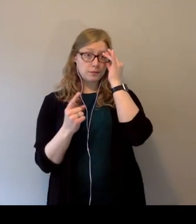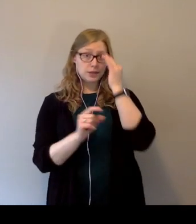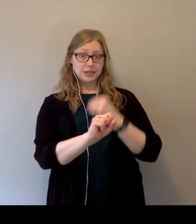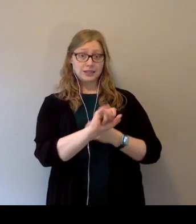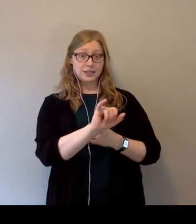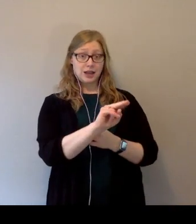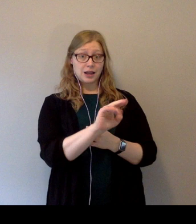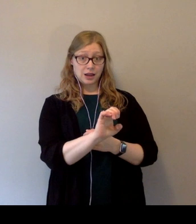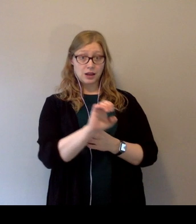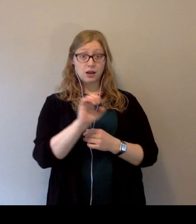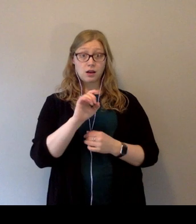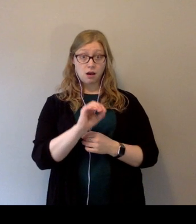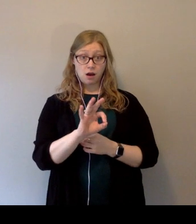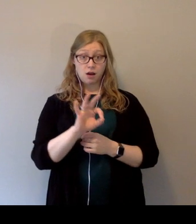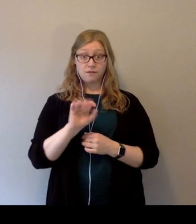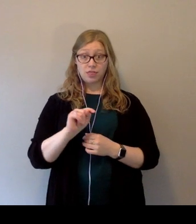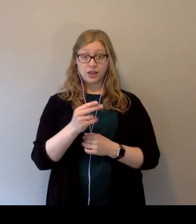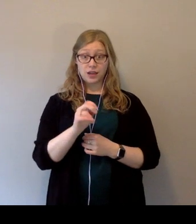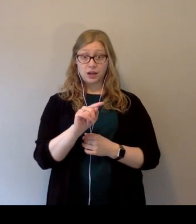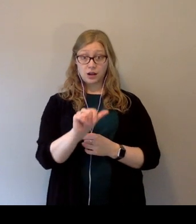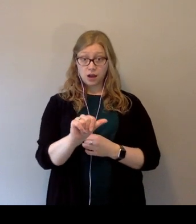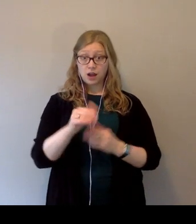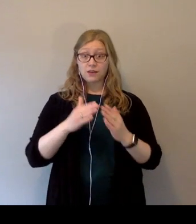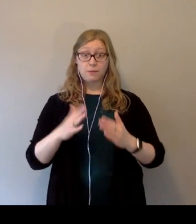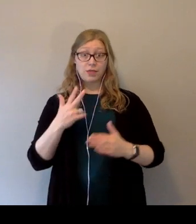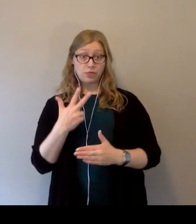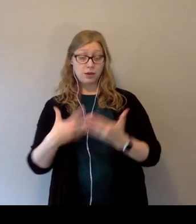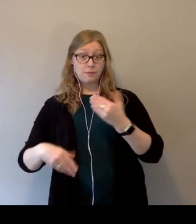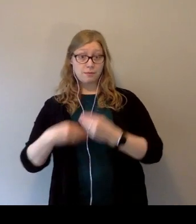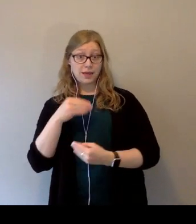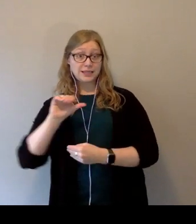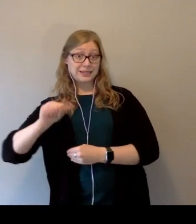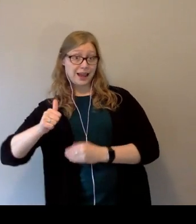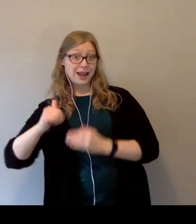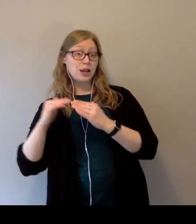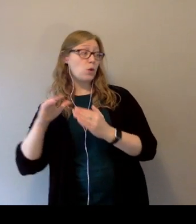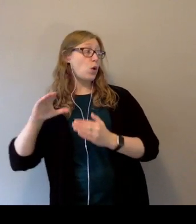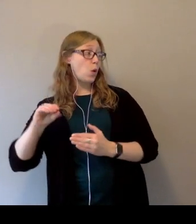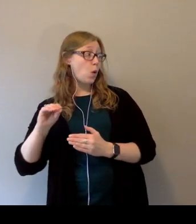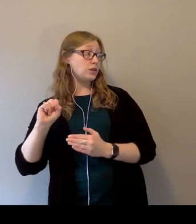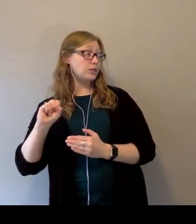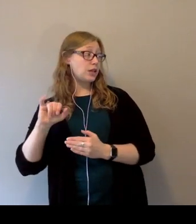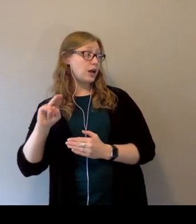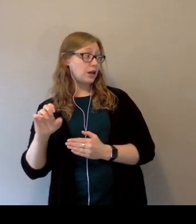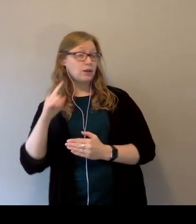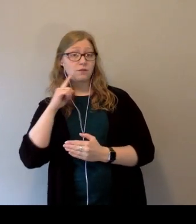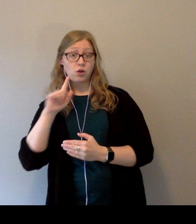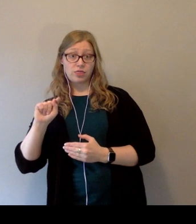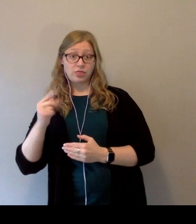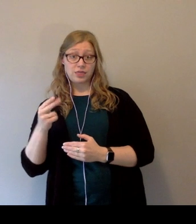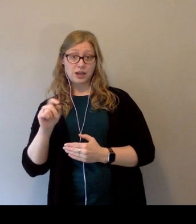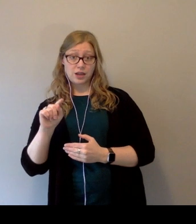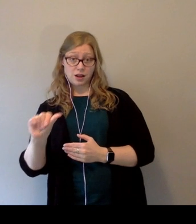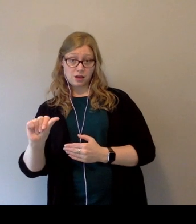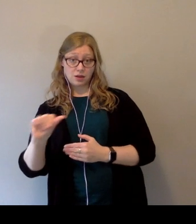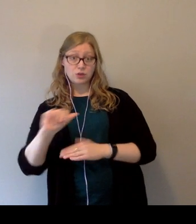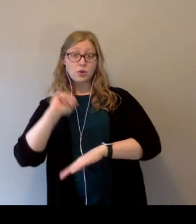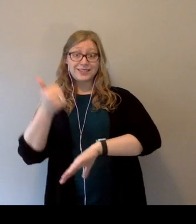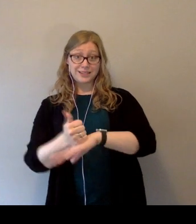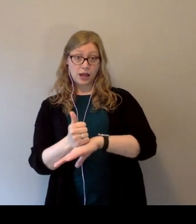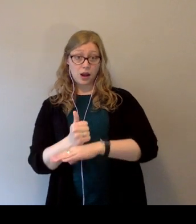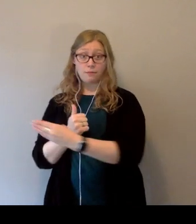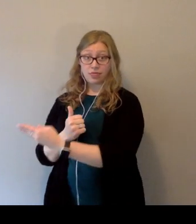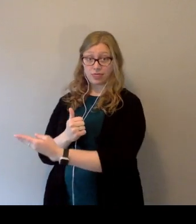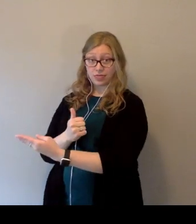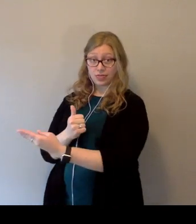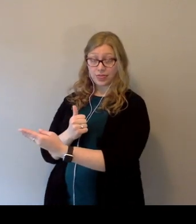by 3 plus 10 equals cosine of theta. So for this, we're going to set up the equation theta divided by